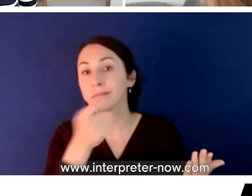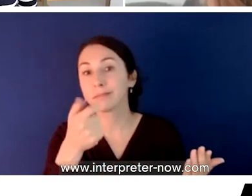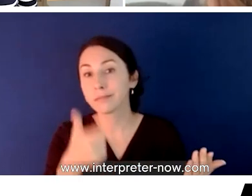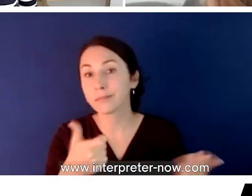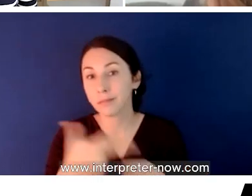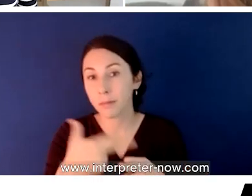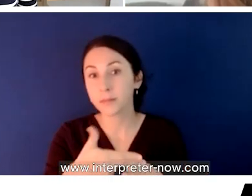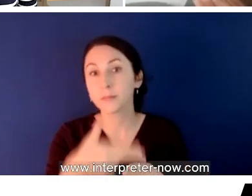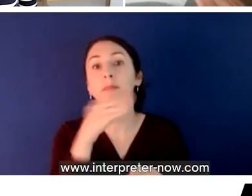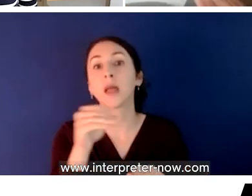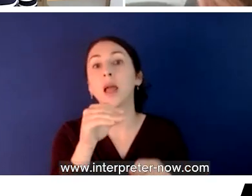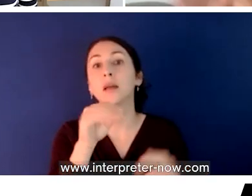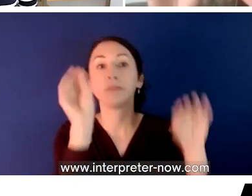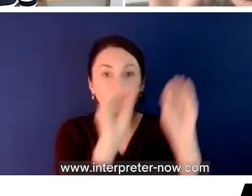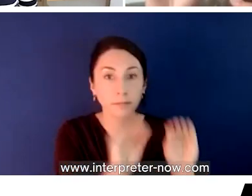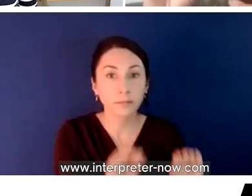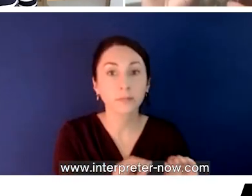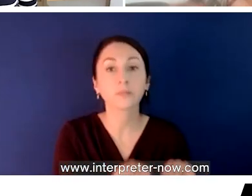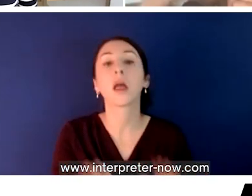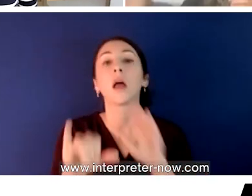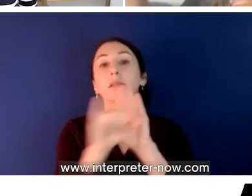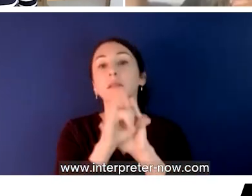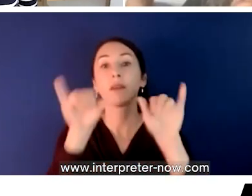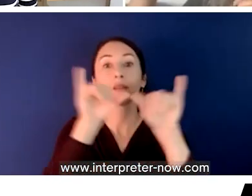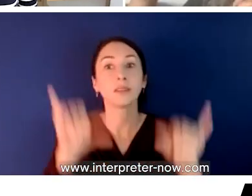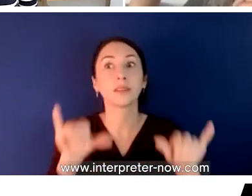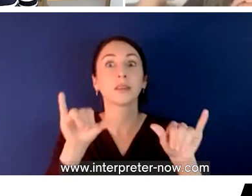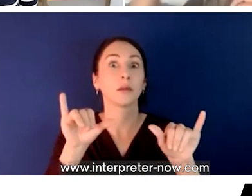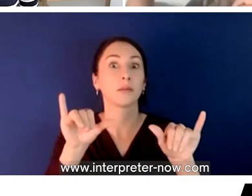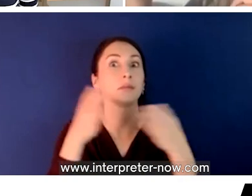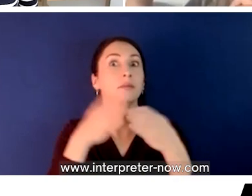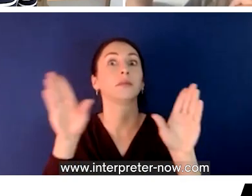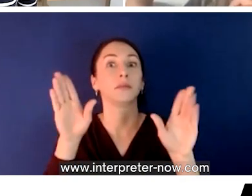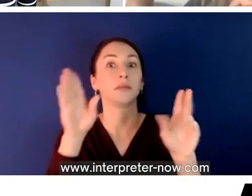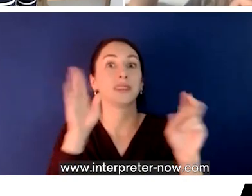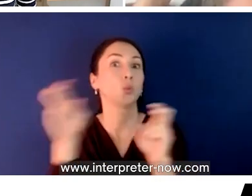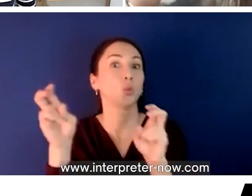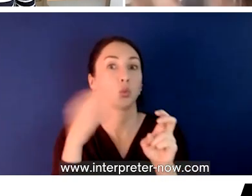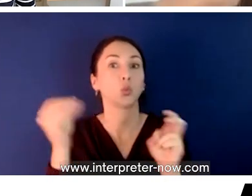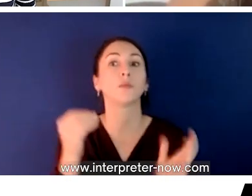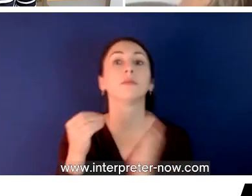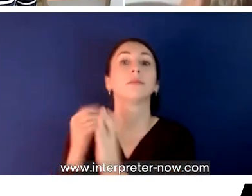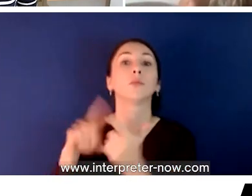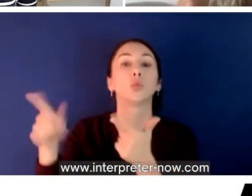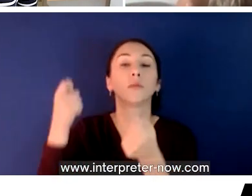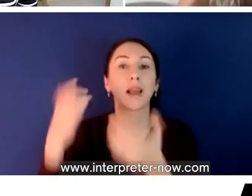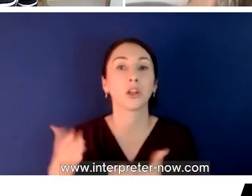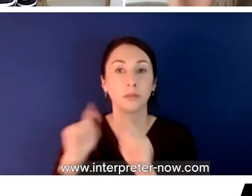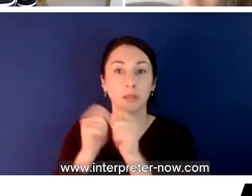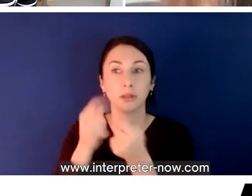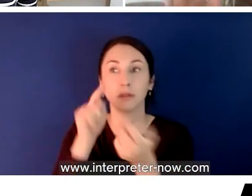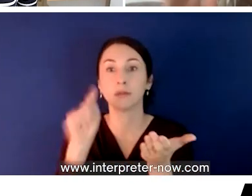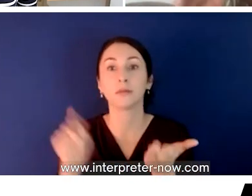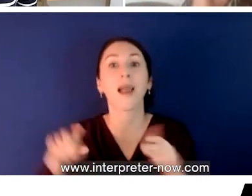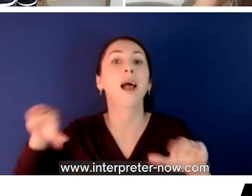that we anonymize and aggregate, and we use that to identify systemic issues within an organization's culture, create a report for the management team